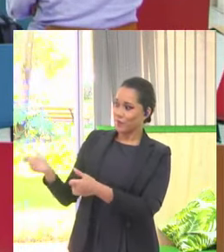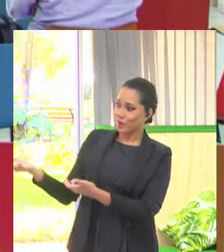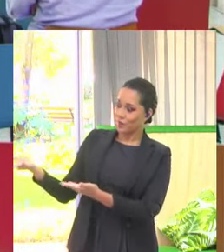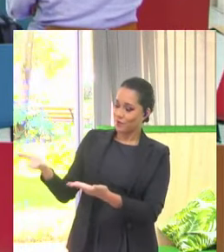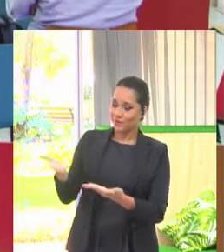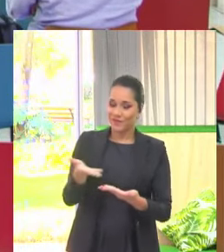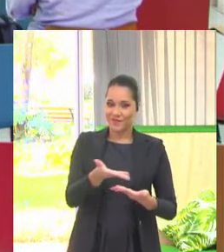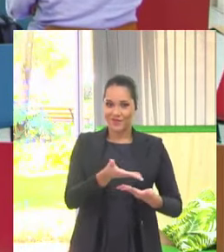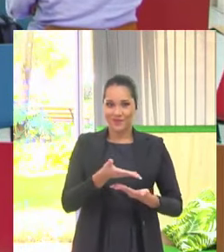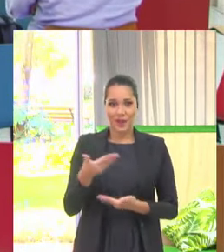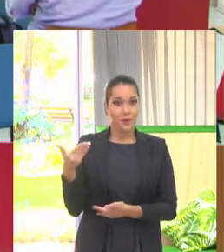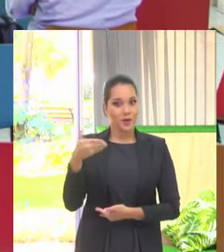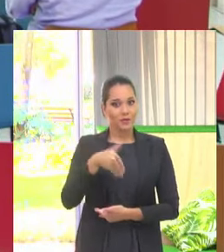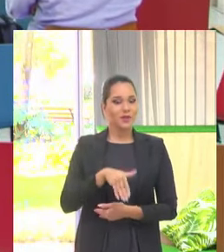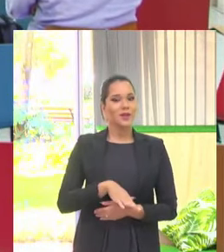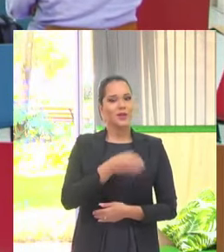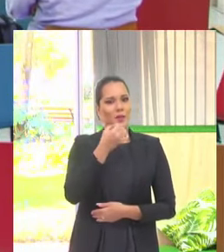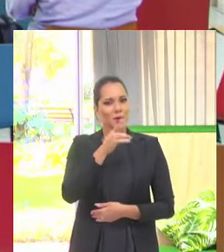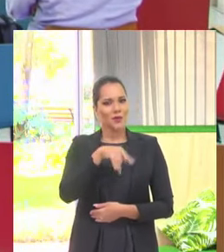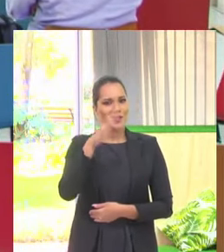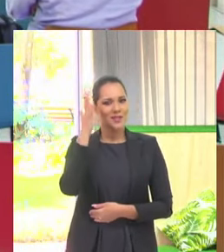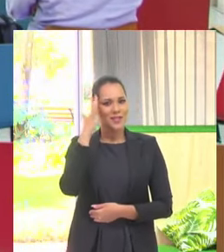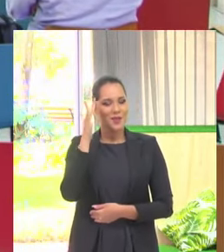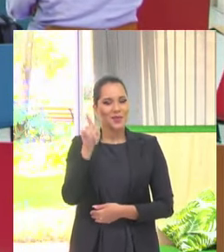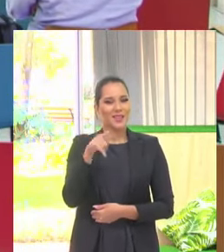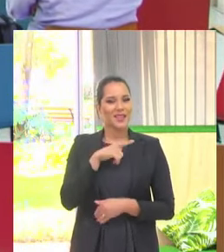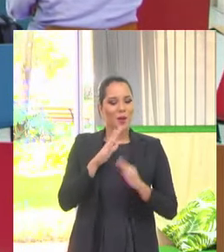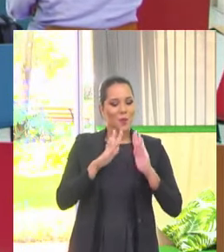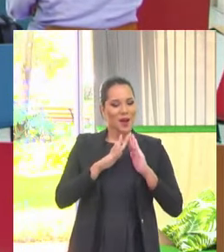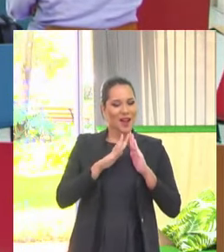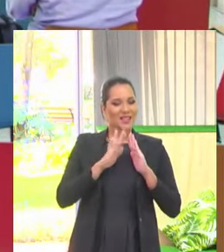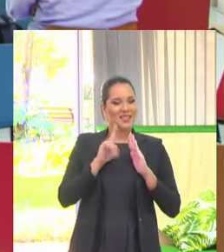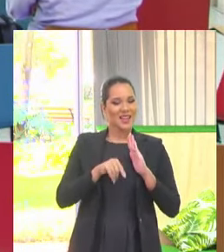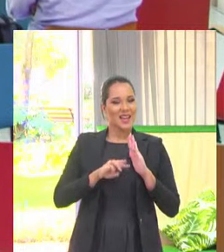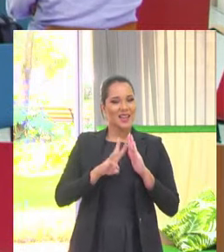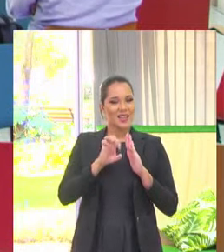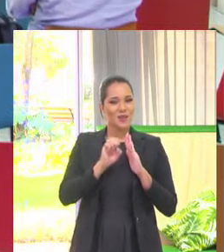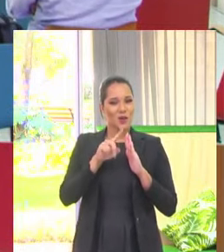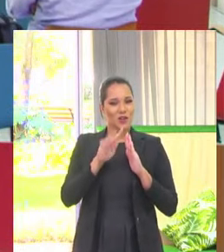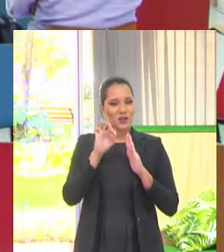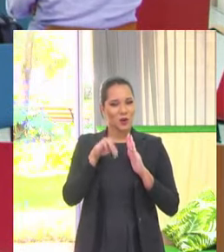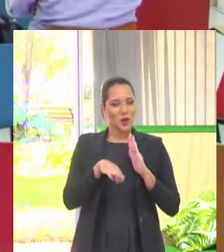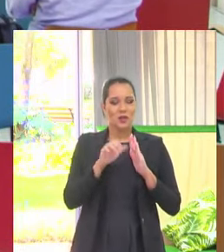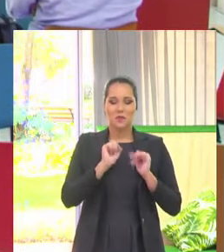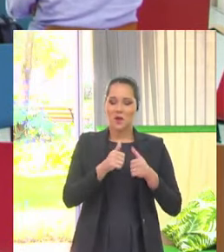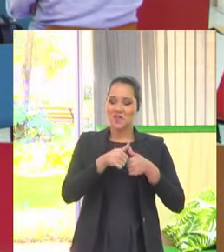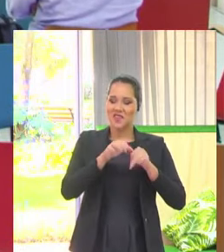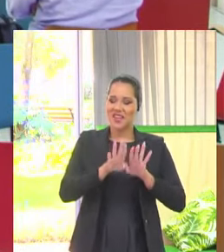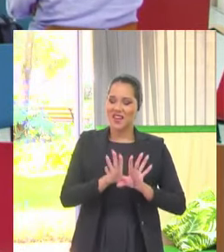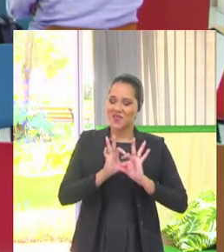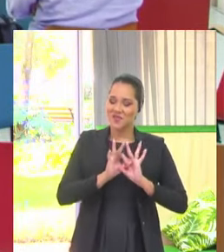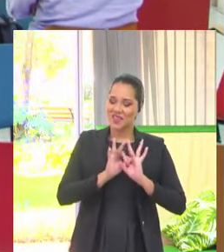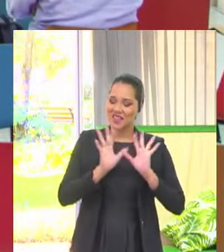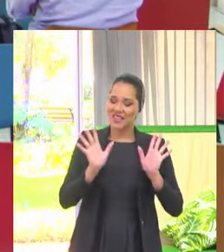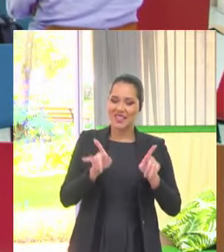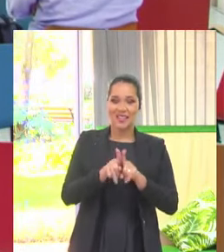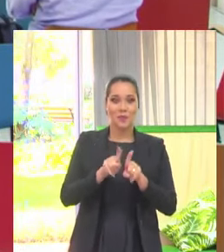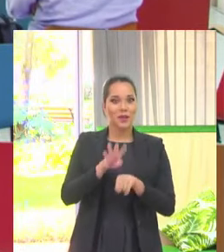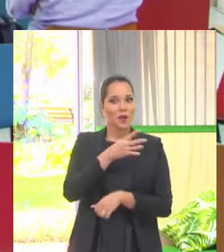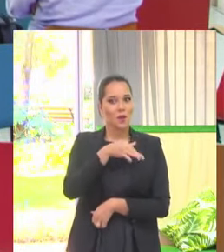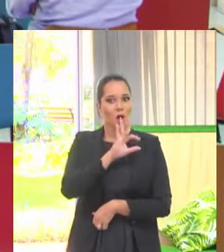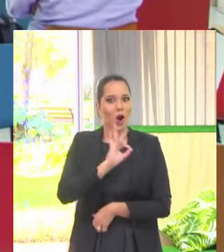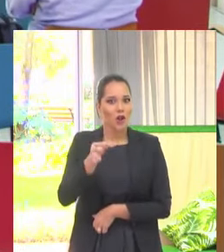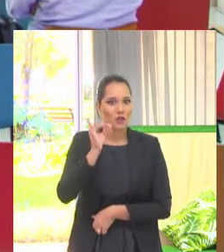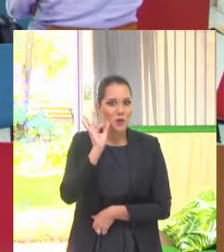a home in Washington, D.C., which you will feel very comfortable. We also have good coffee. So with